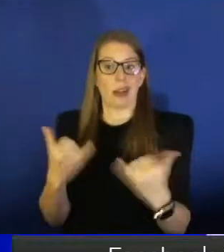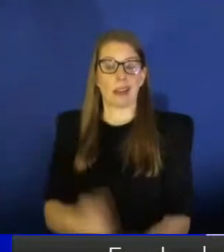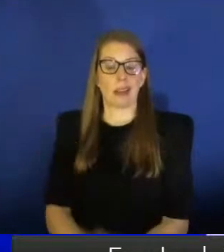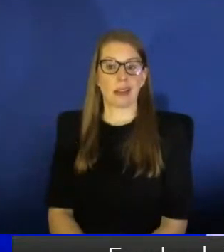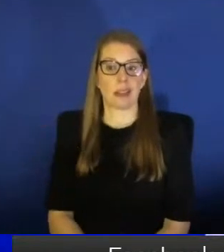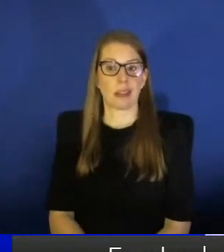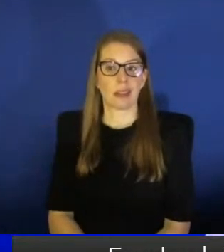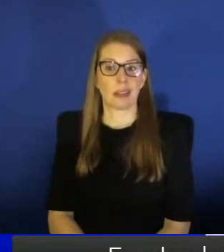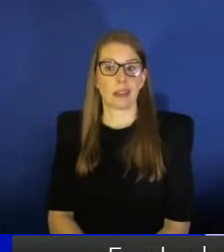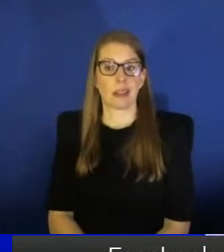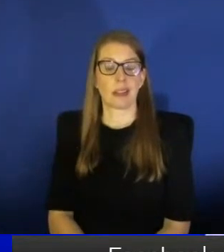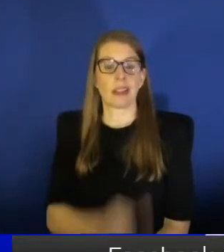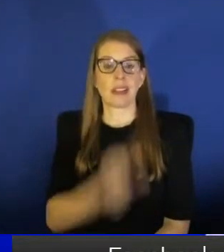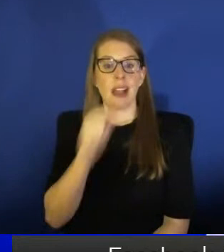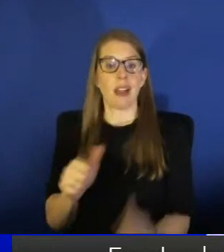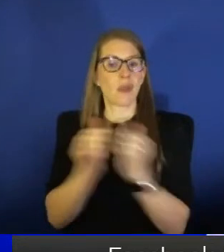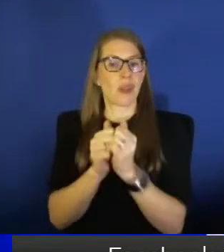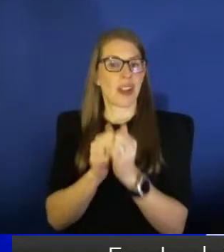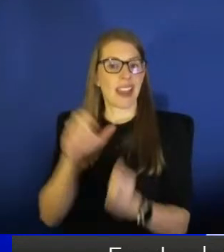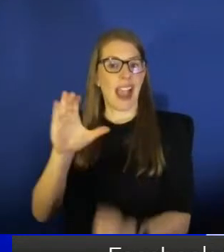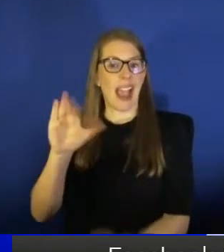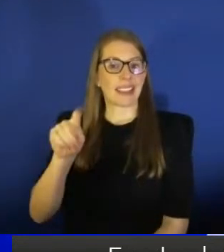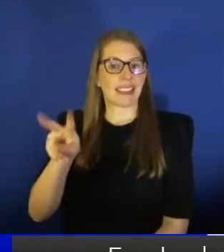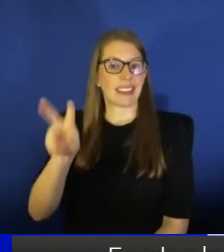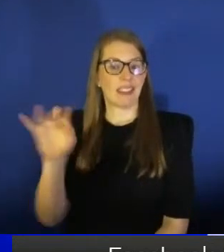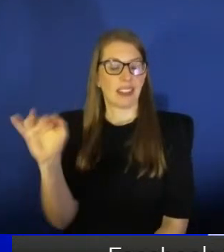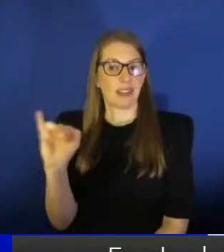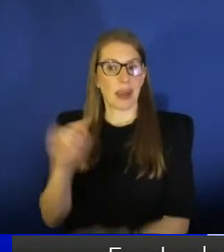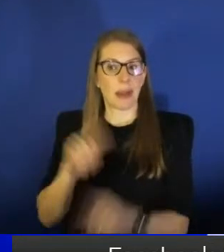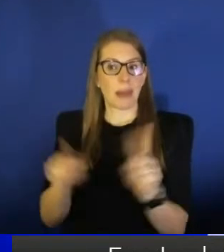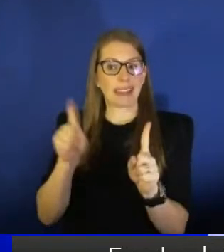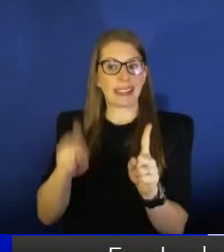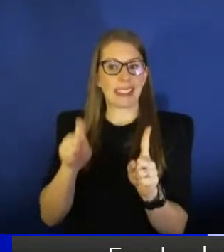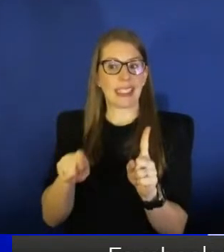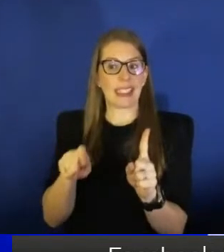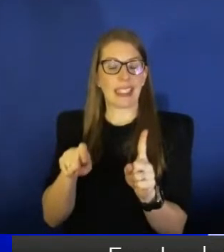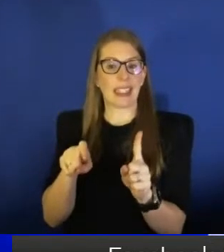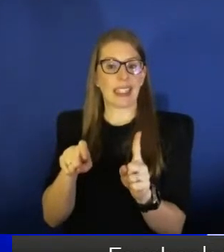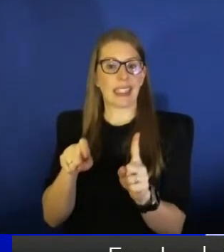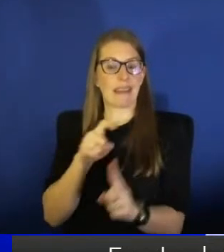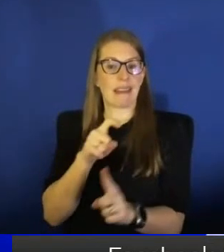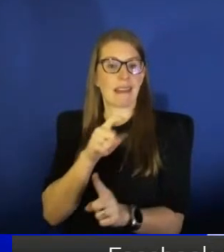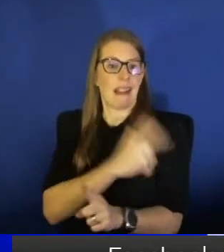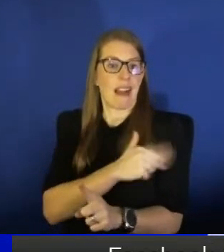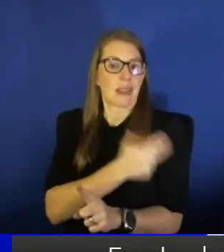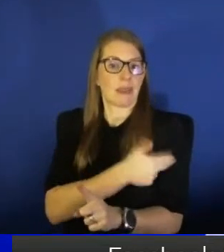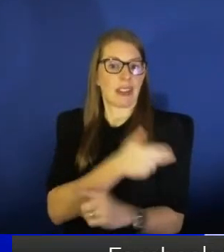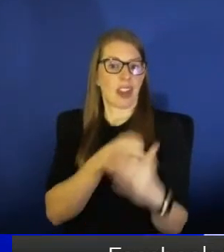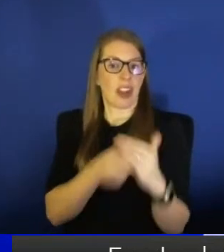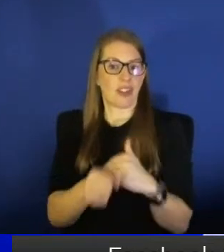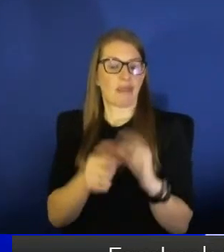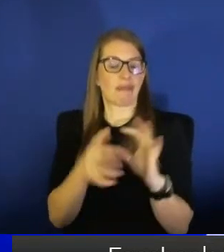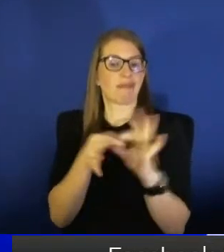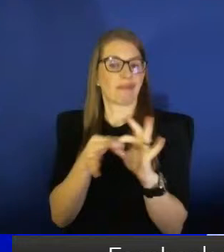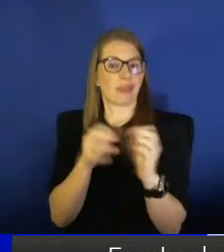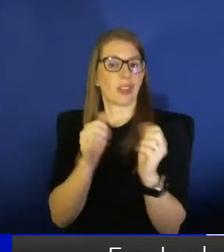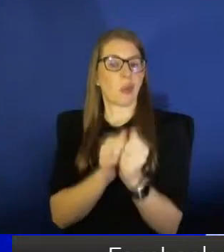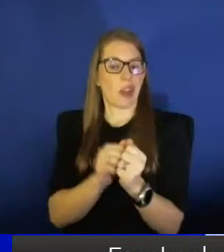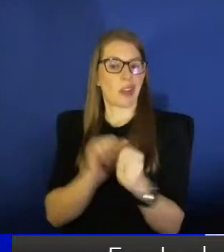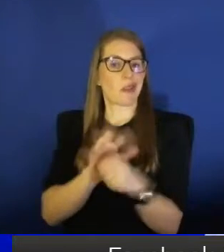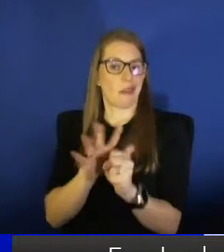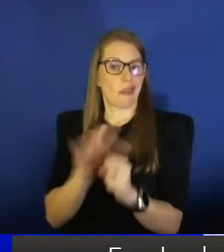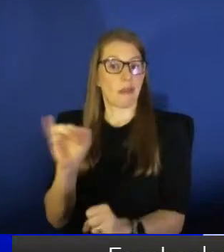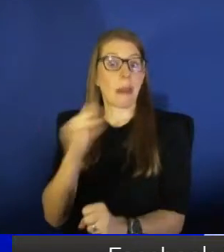infection, but still with needing hospitalization related to their COVID infection. So, certainly a lot better than it